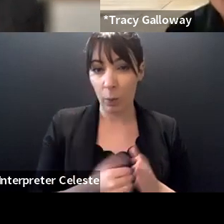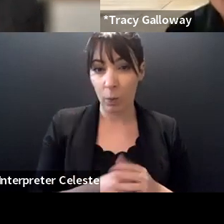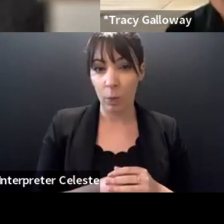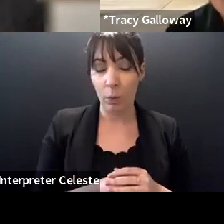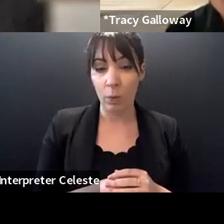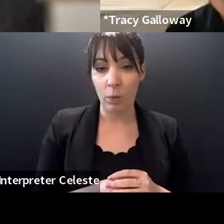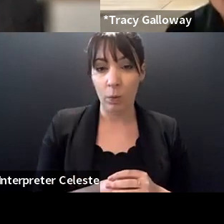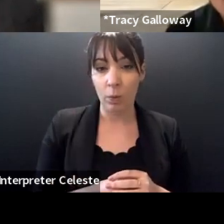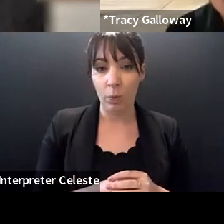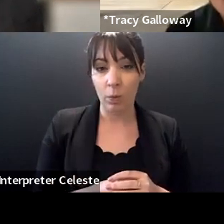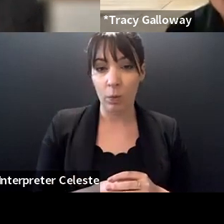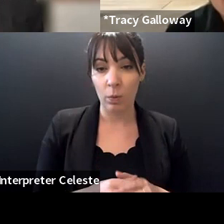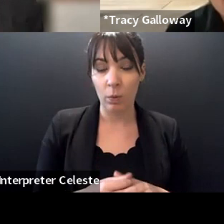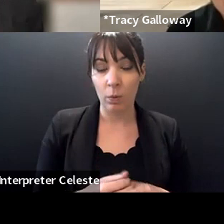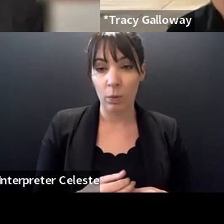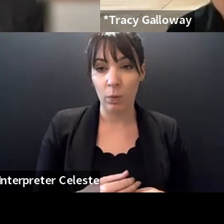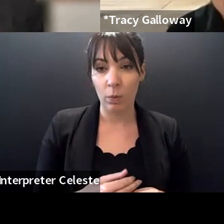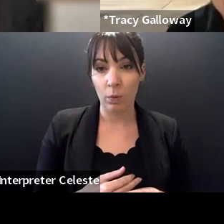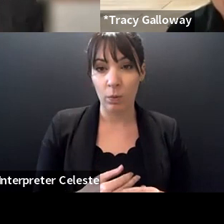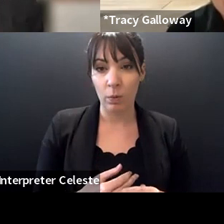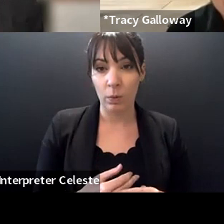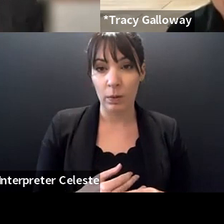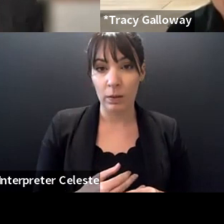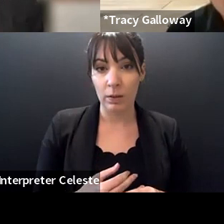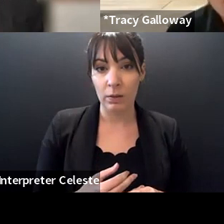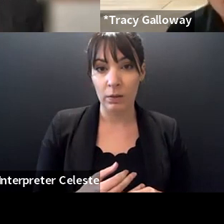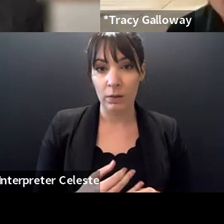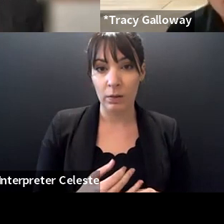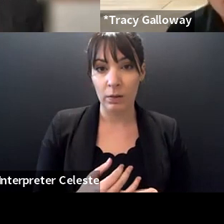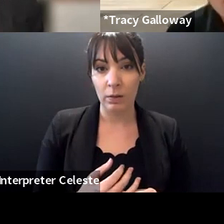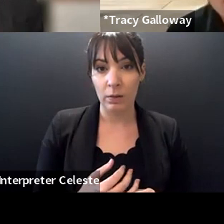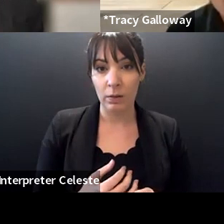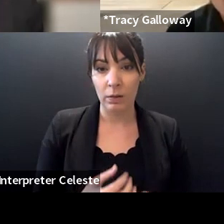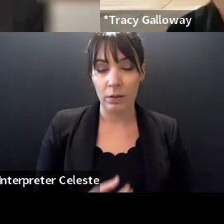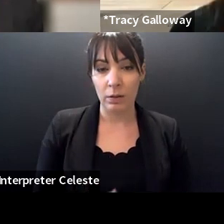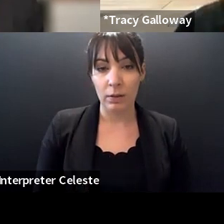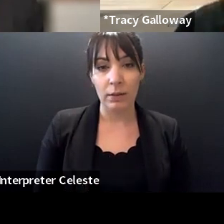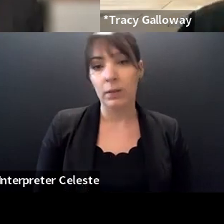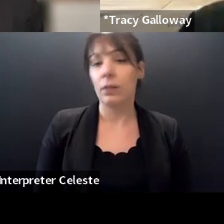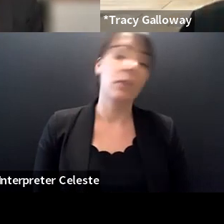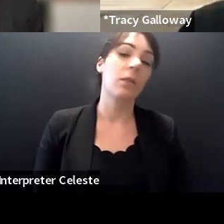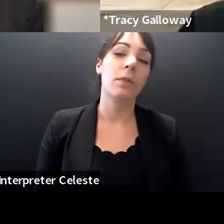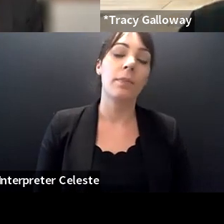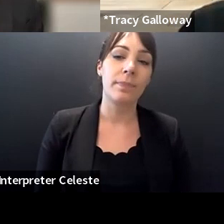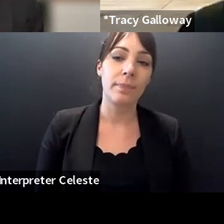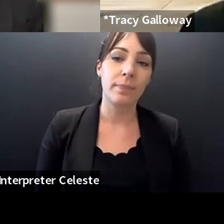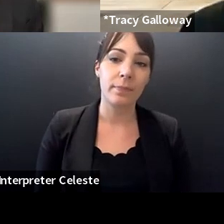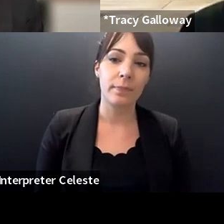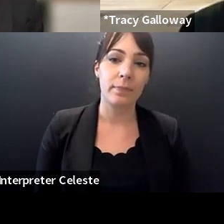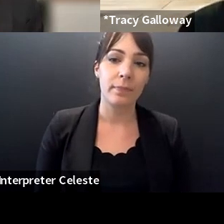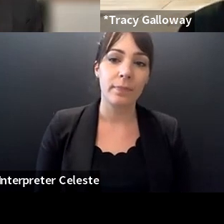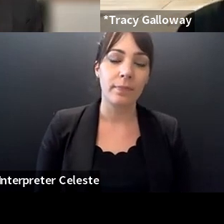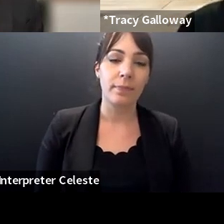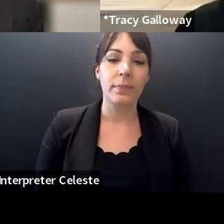We can, Tracy. Please go ahead. Oh, fantastic. Sorry about